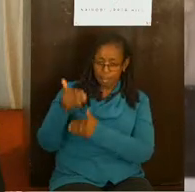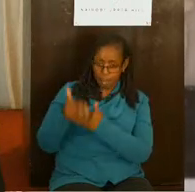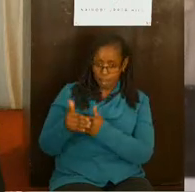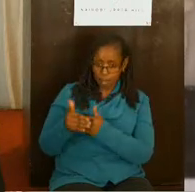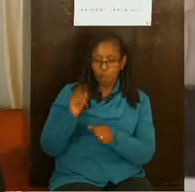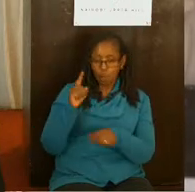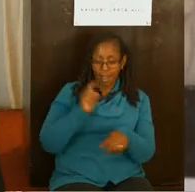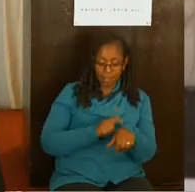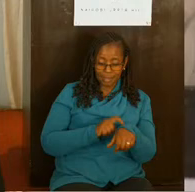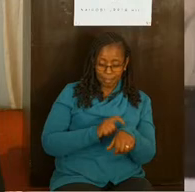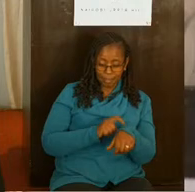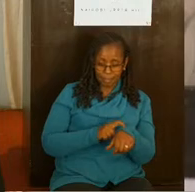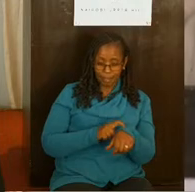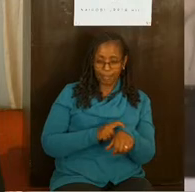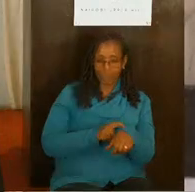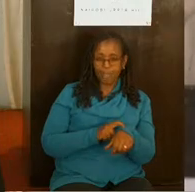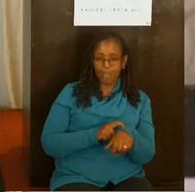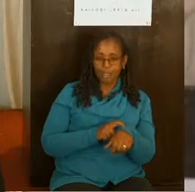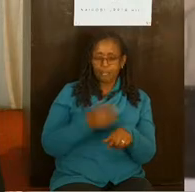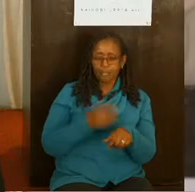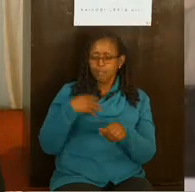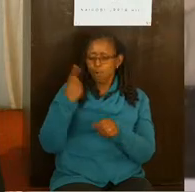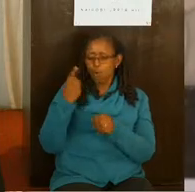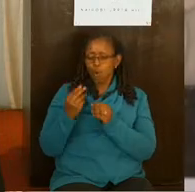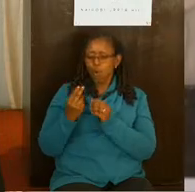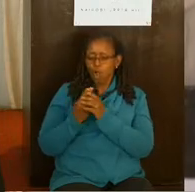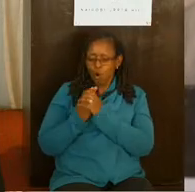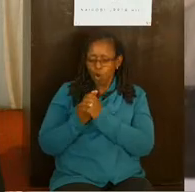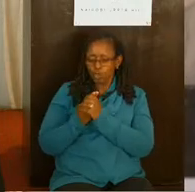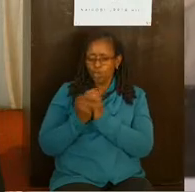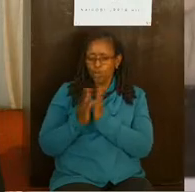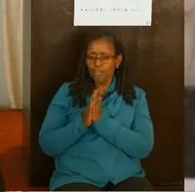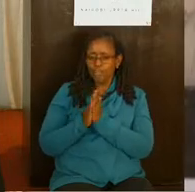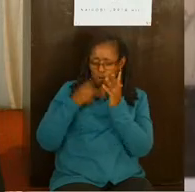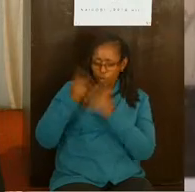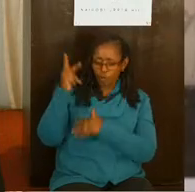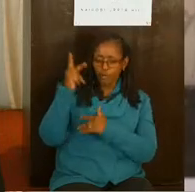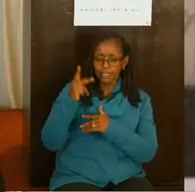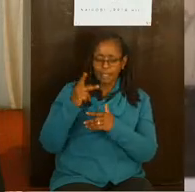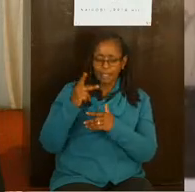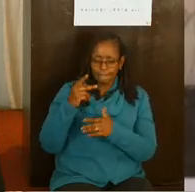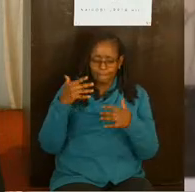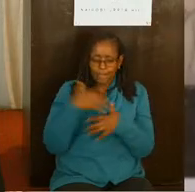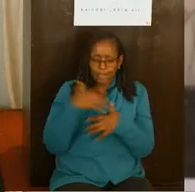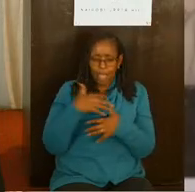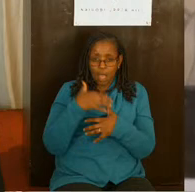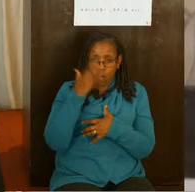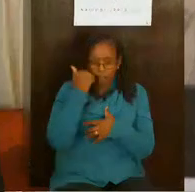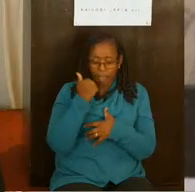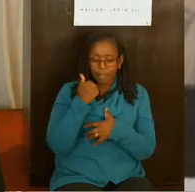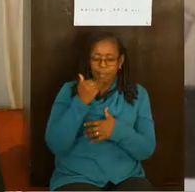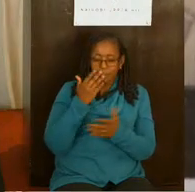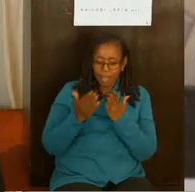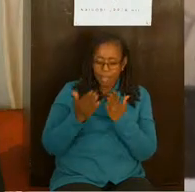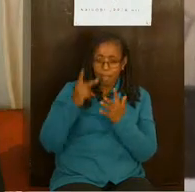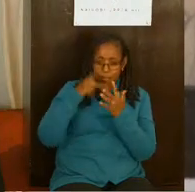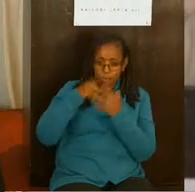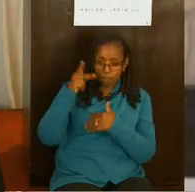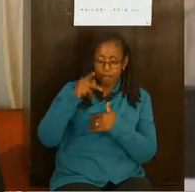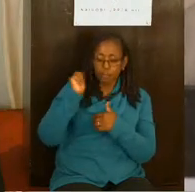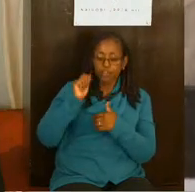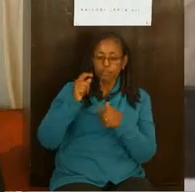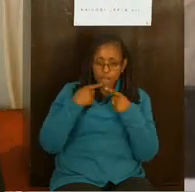time the close Companions of the Prophet were so afraid that there is a likelihood that the prophet might actually